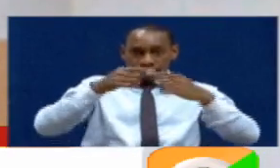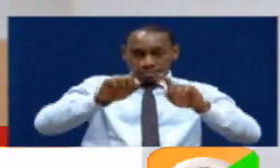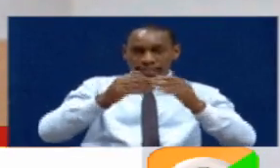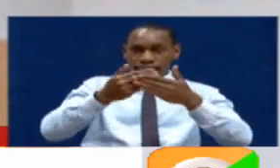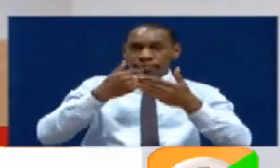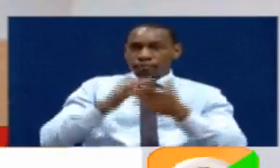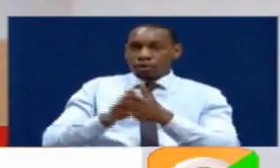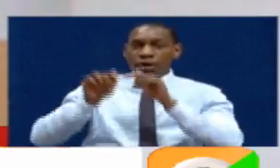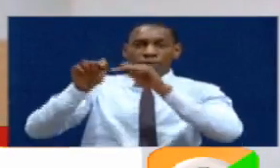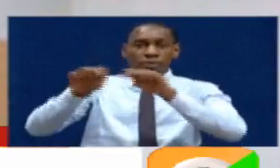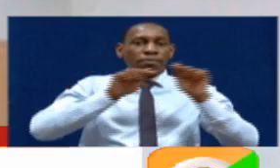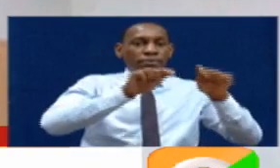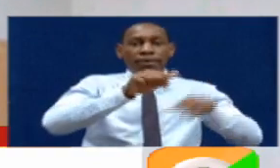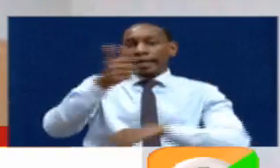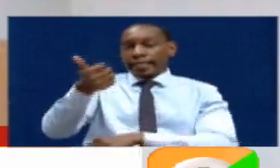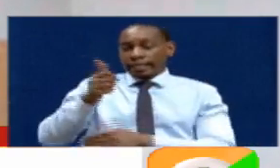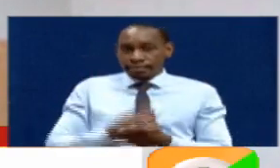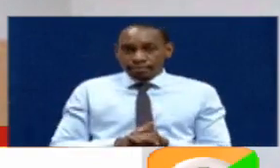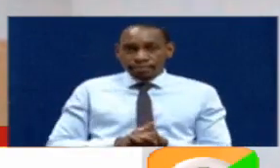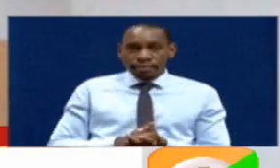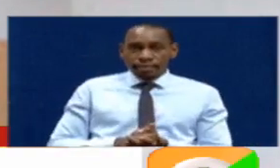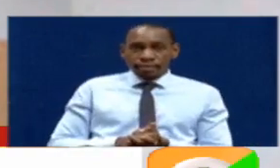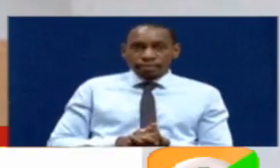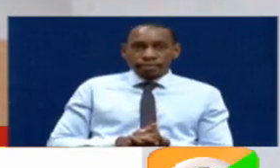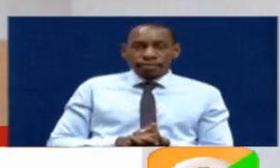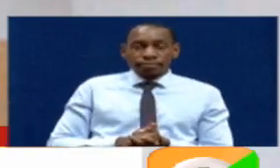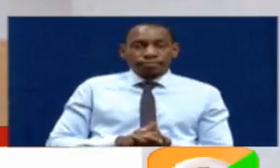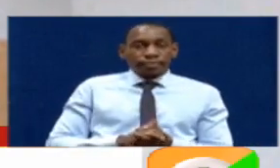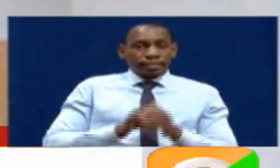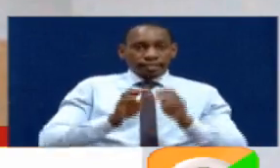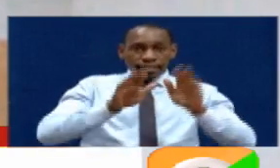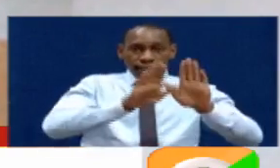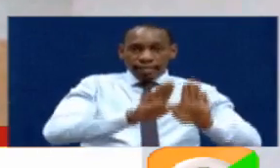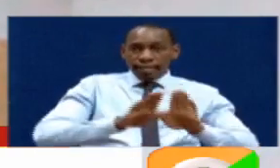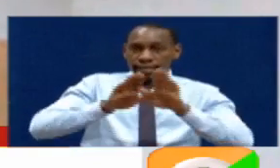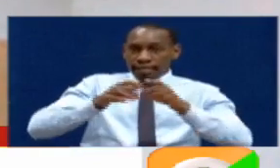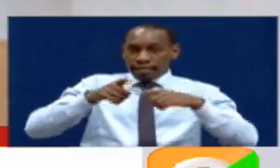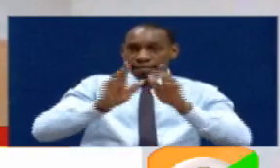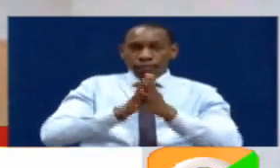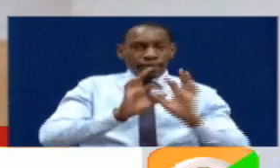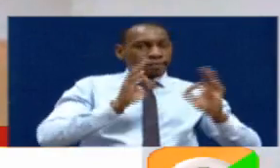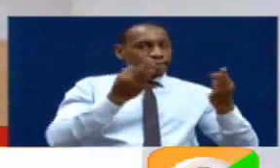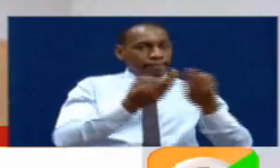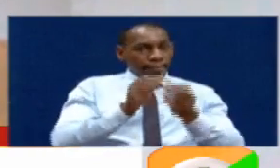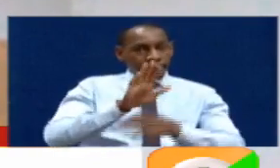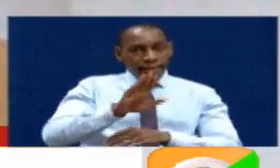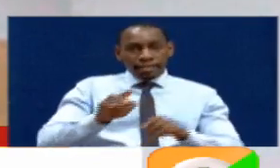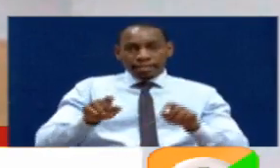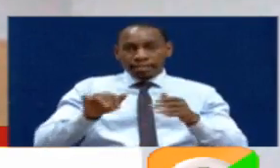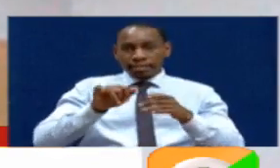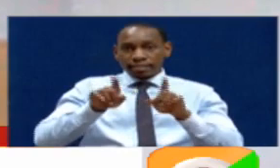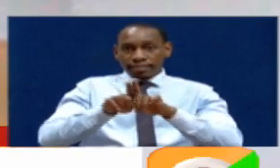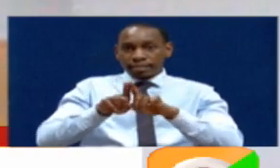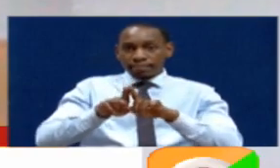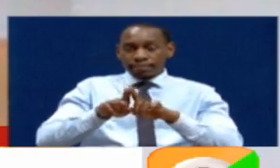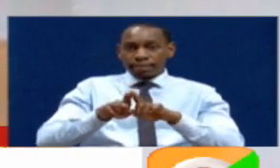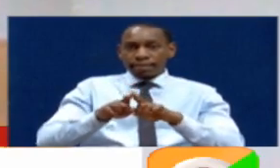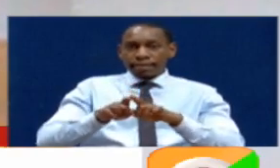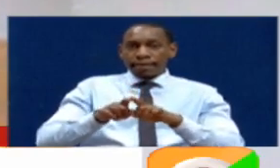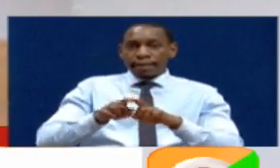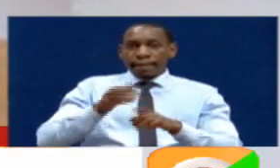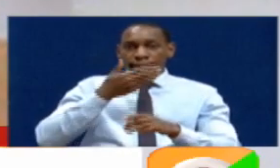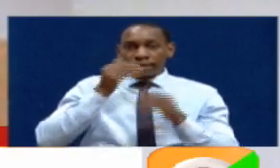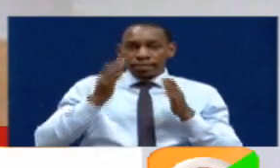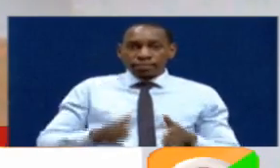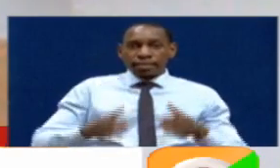start pointing fingers at anyone else. You need to look after yourself. You need to look after your loved ones, the people, because the greatest humanity in